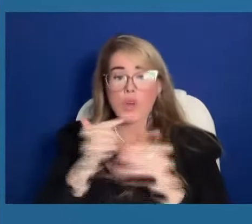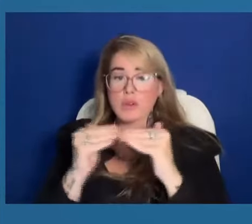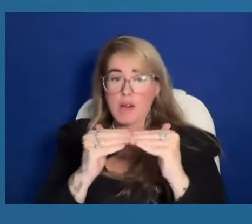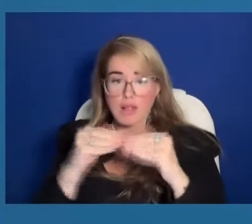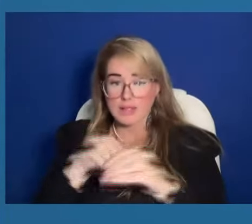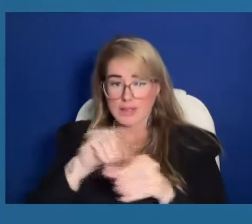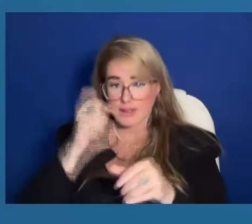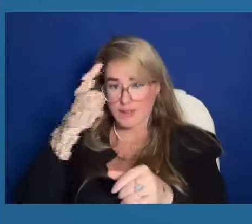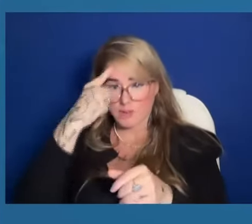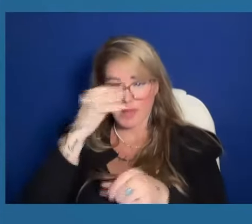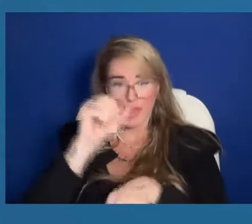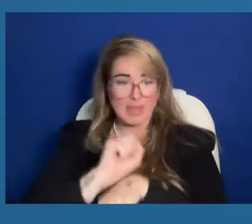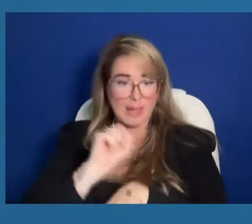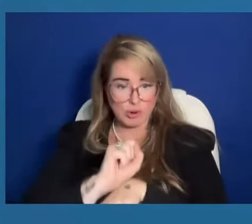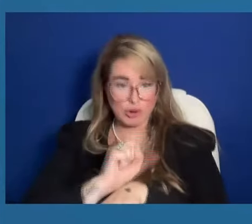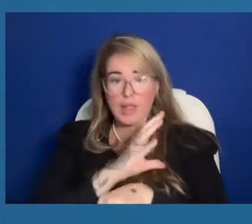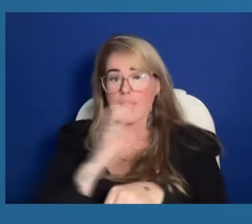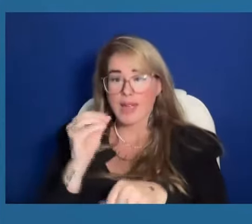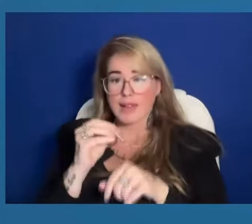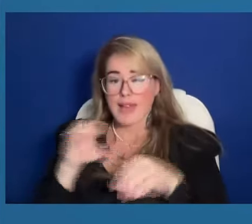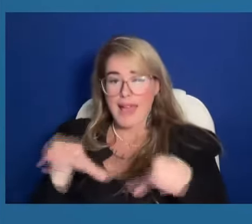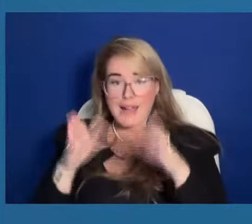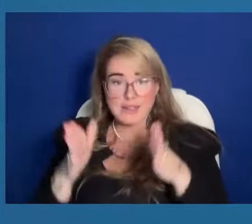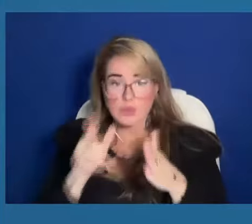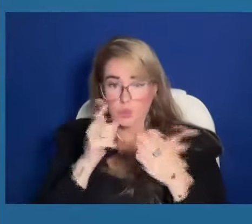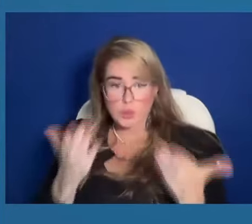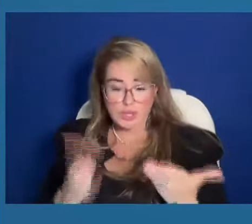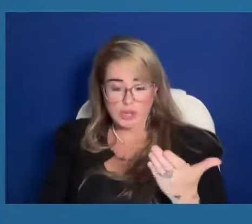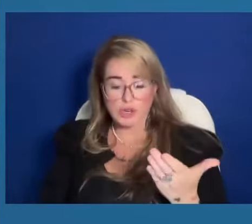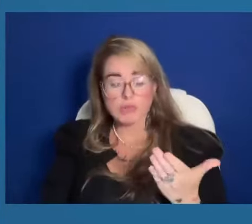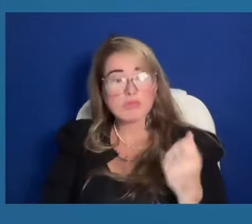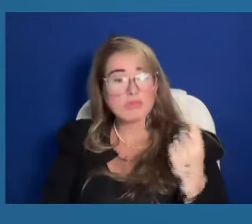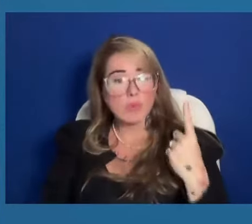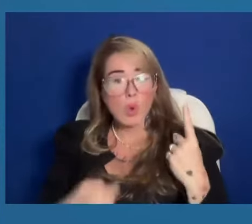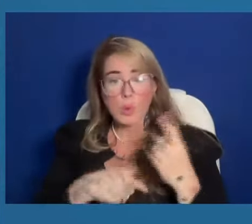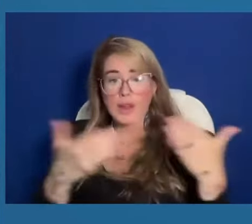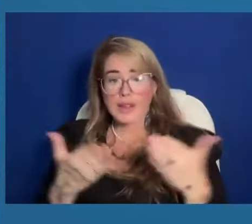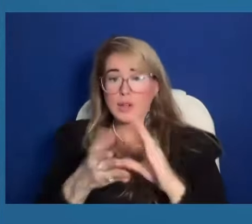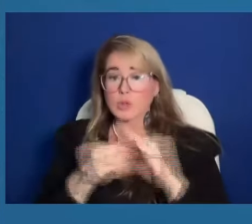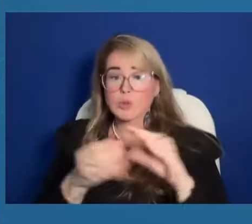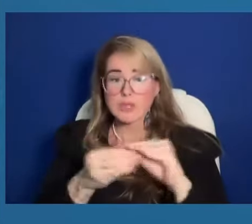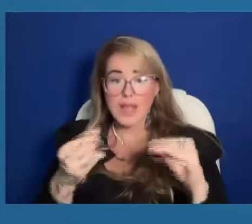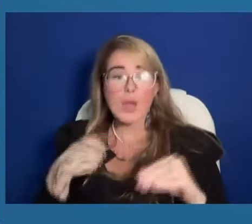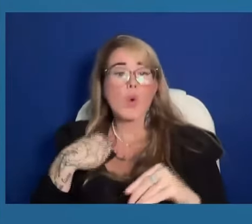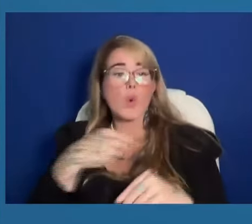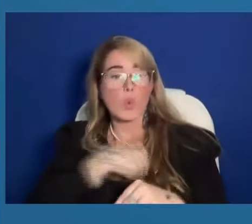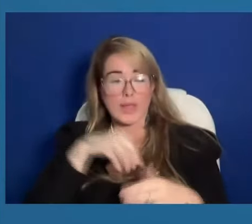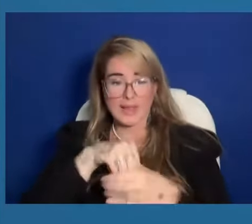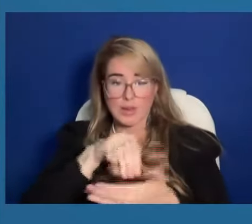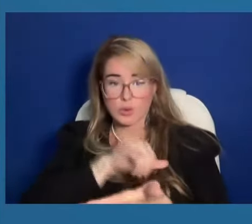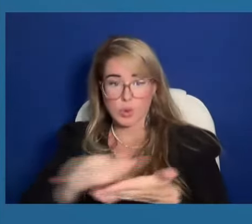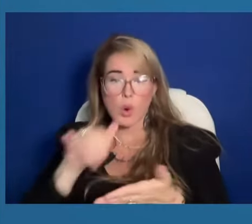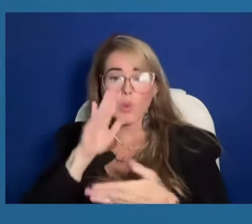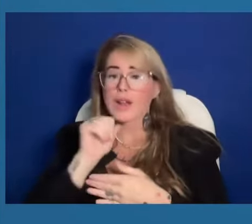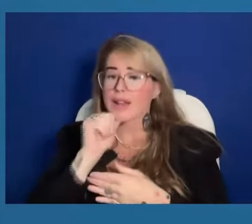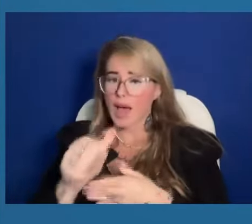and in labor and the activists who are here, because we are here to say we in New York will not be divided